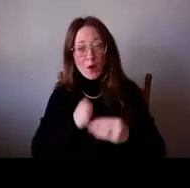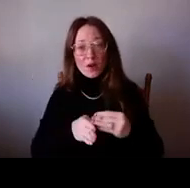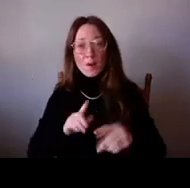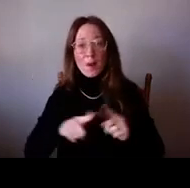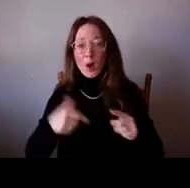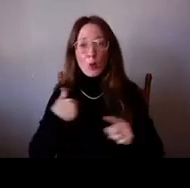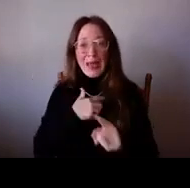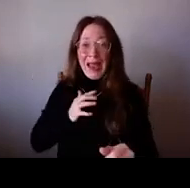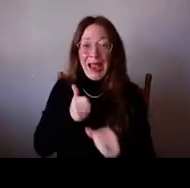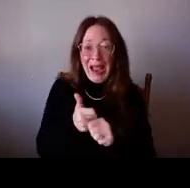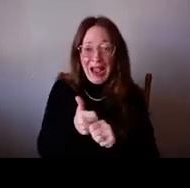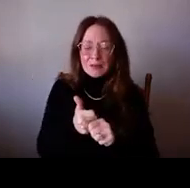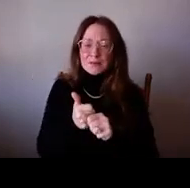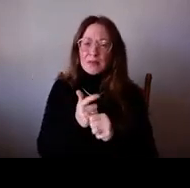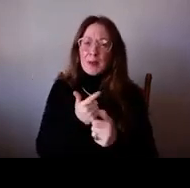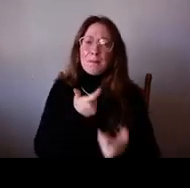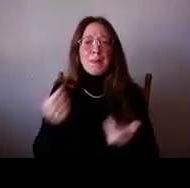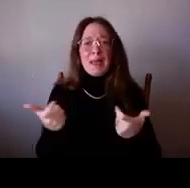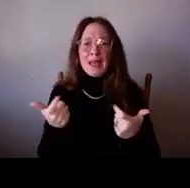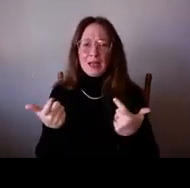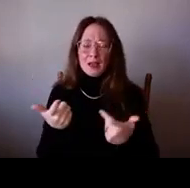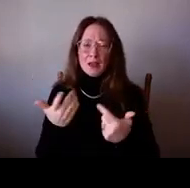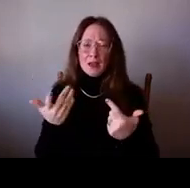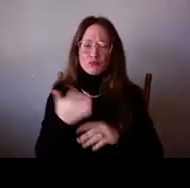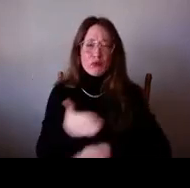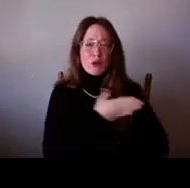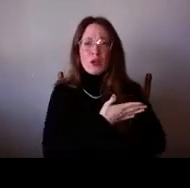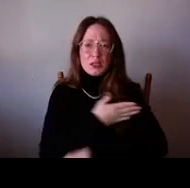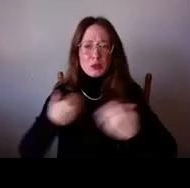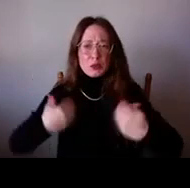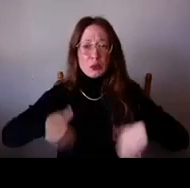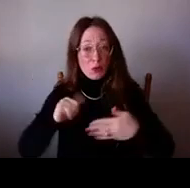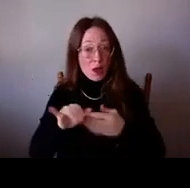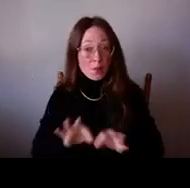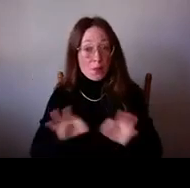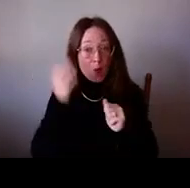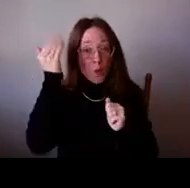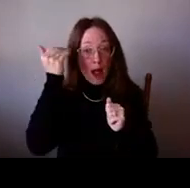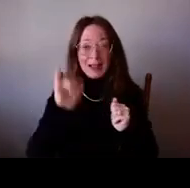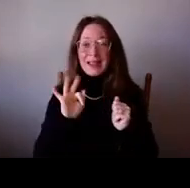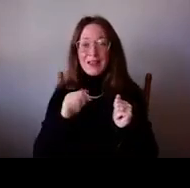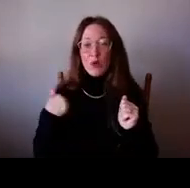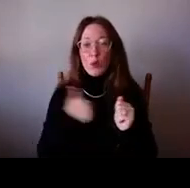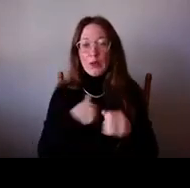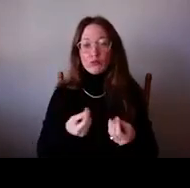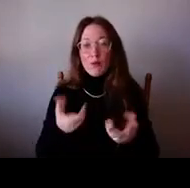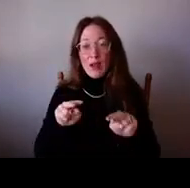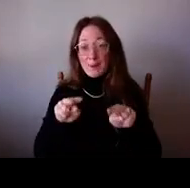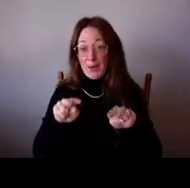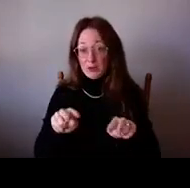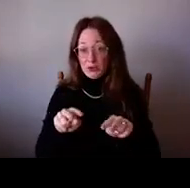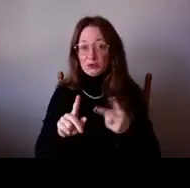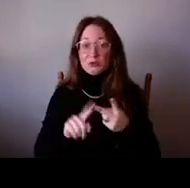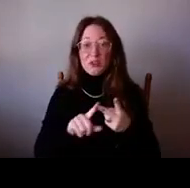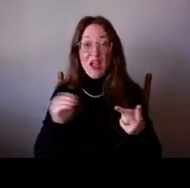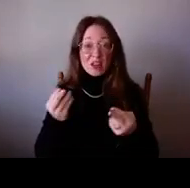made significant progress in addressing that backlog. And that's important because if we're going to provide monitoring and